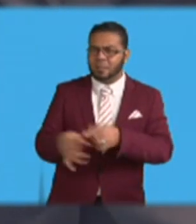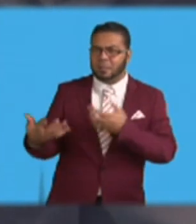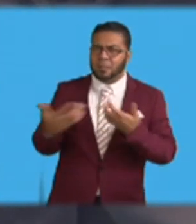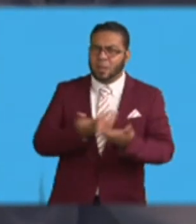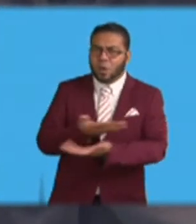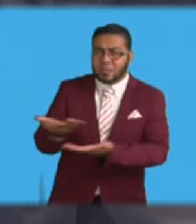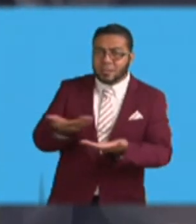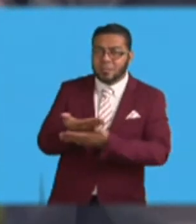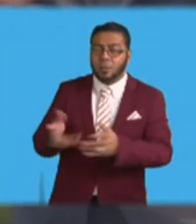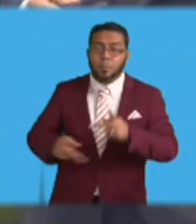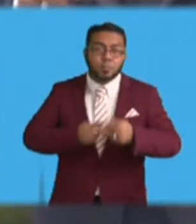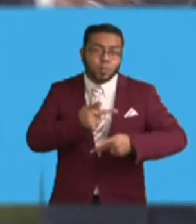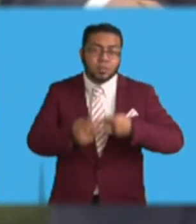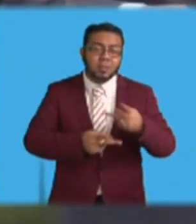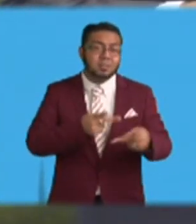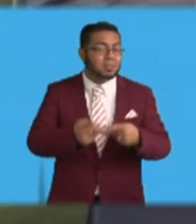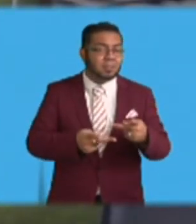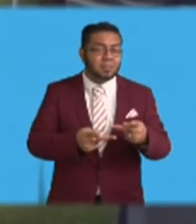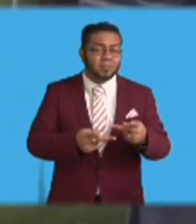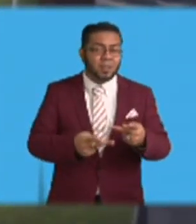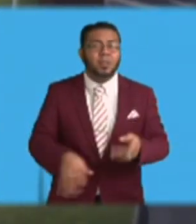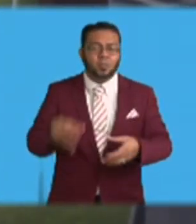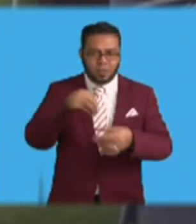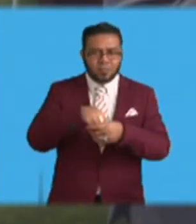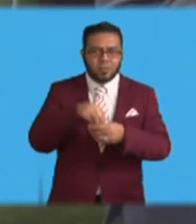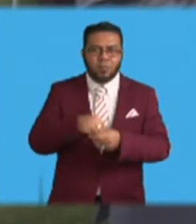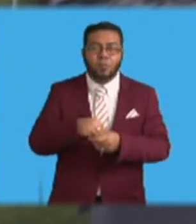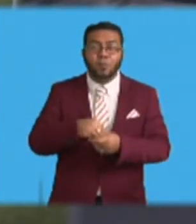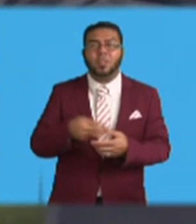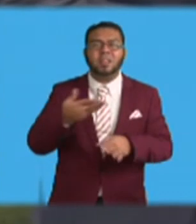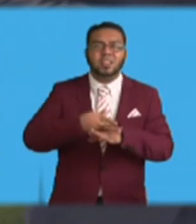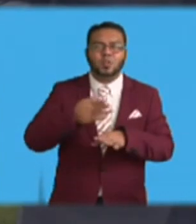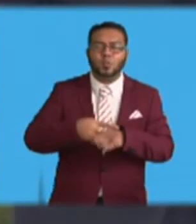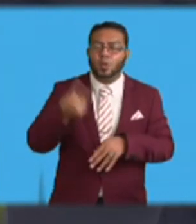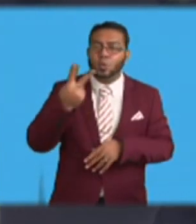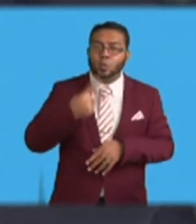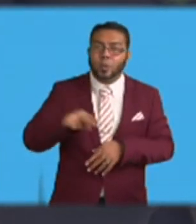consultative processes where that will have an input into the 2018-2019